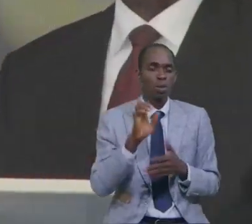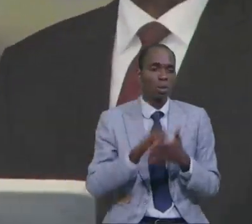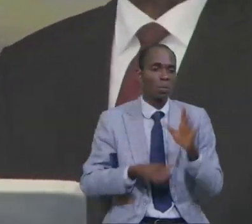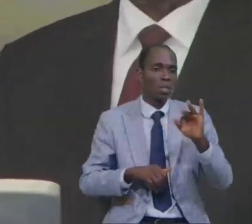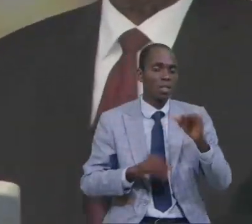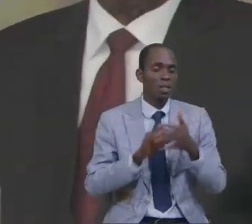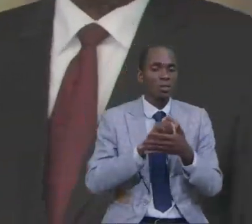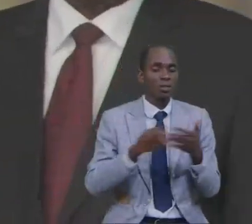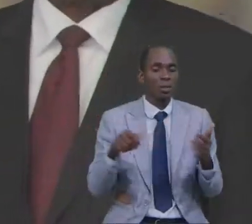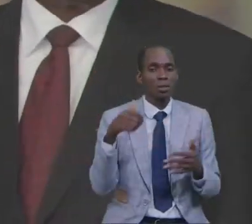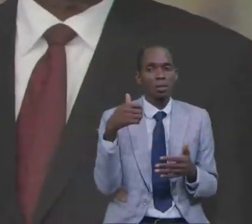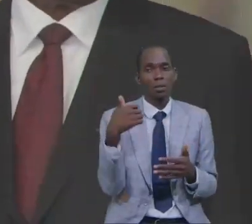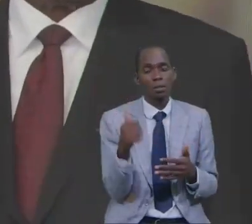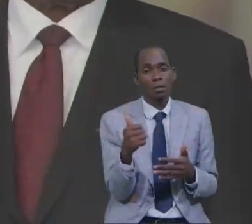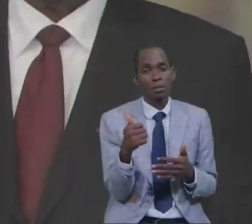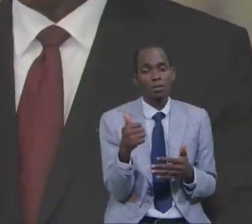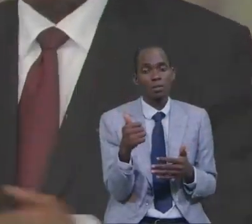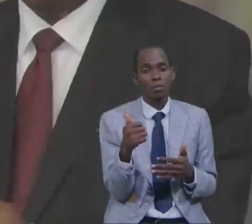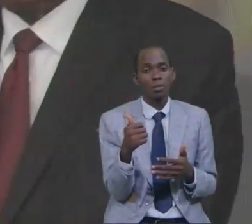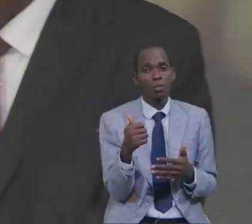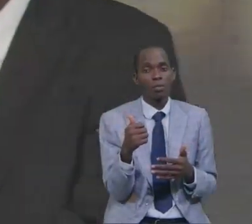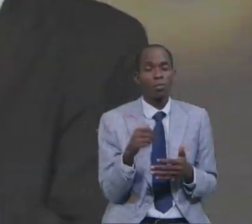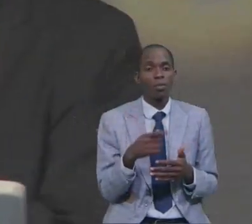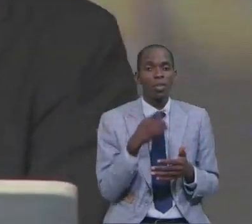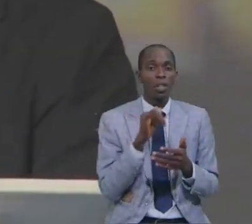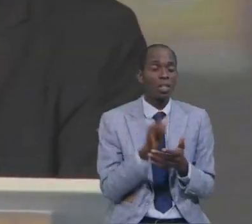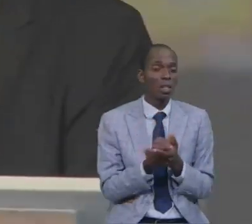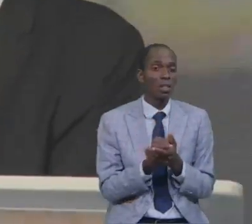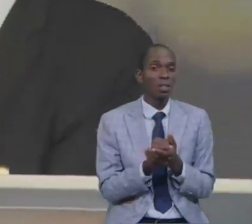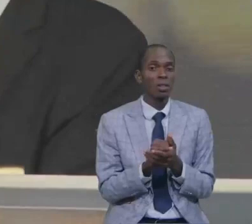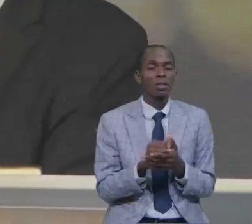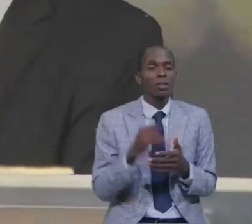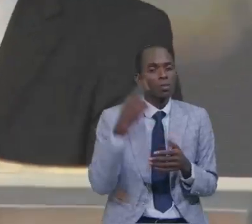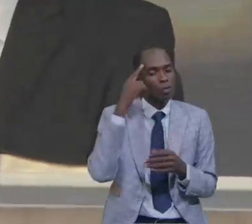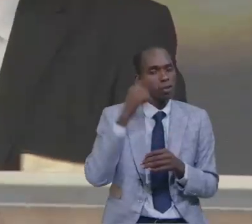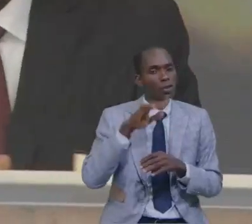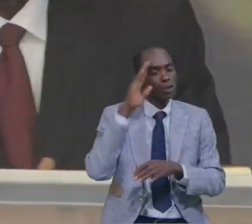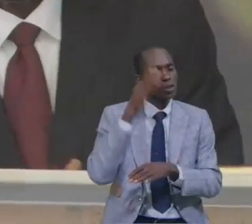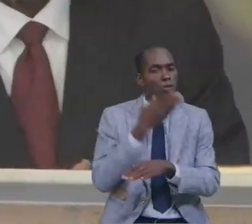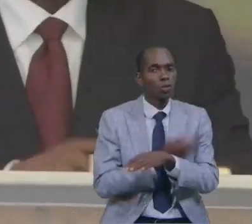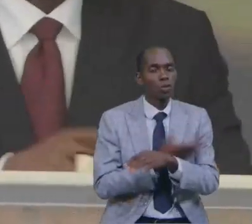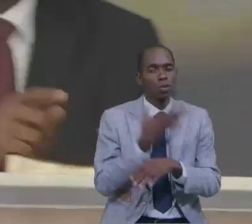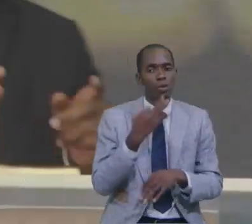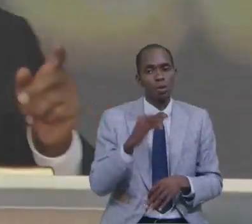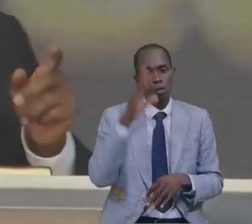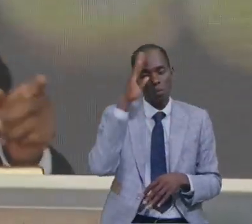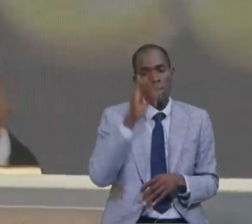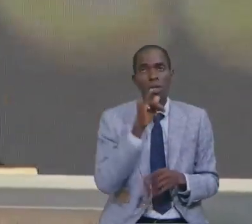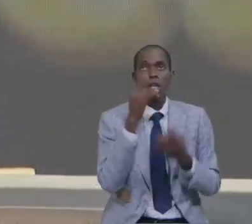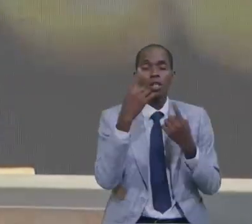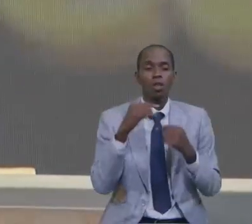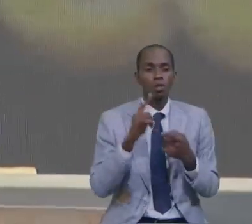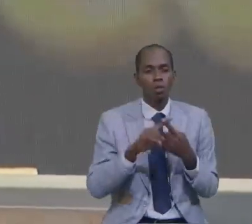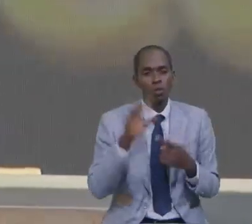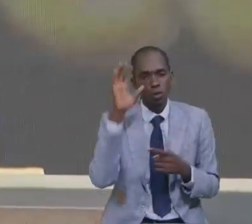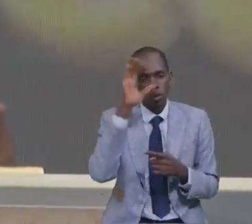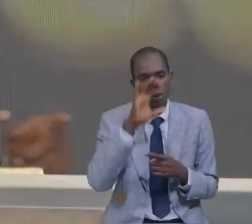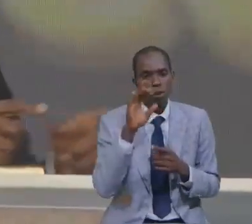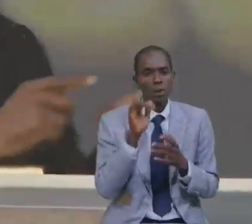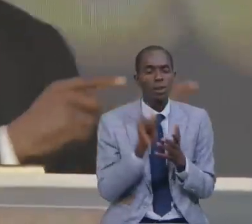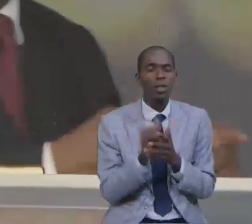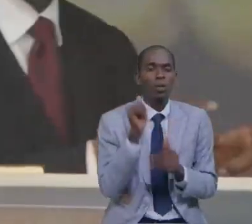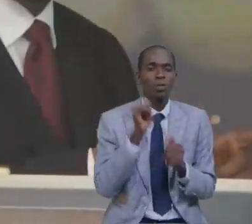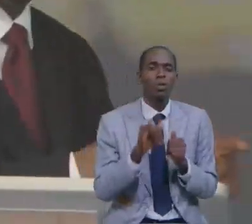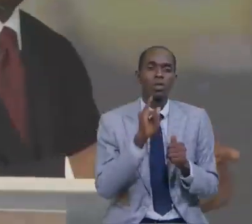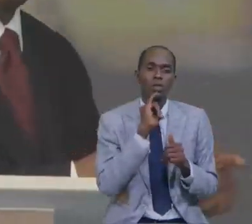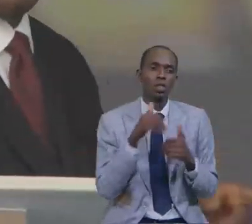save that which was lost." That's the service. Look at verse 13. In verse 13, he called his